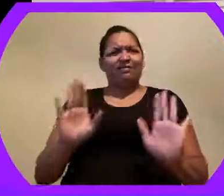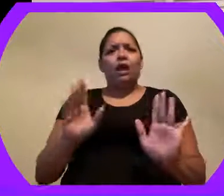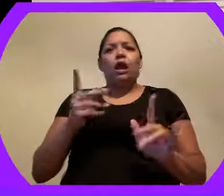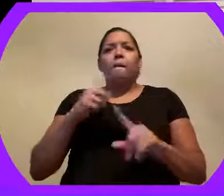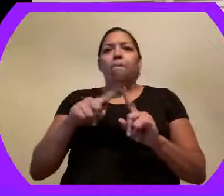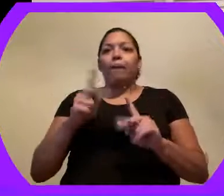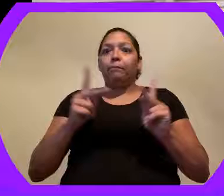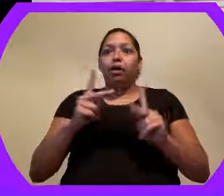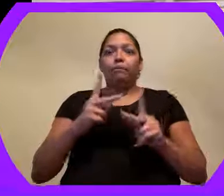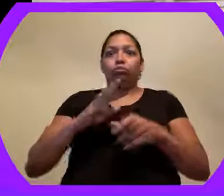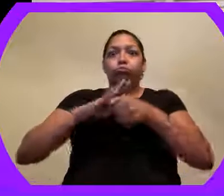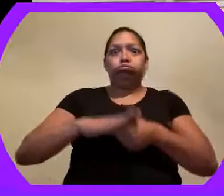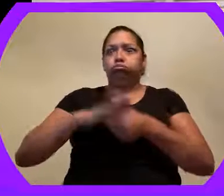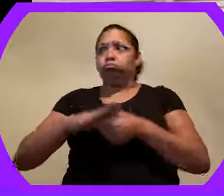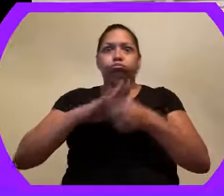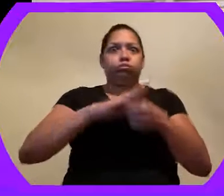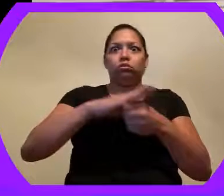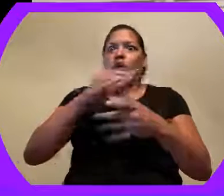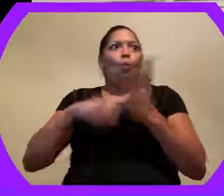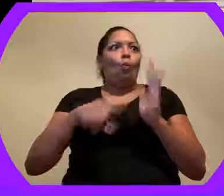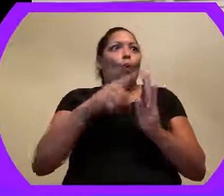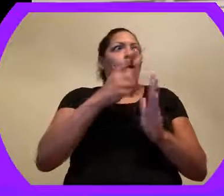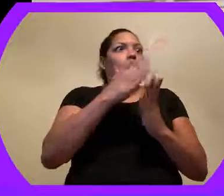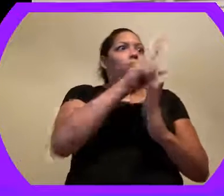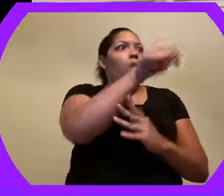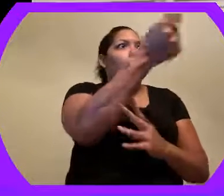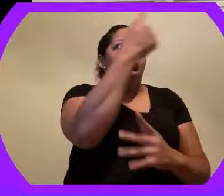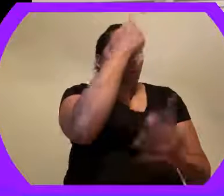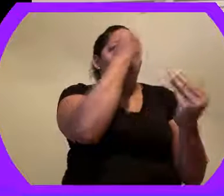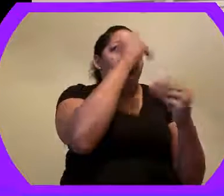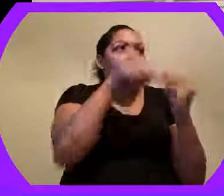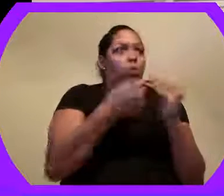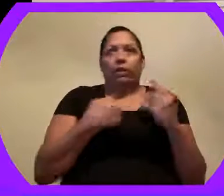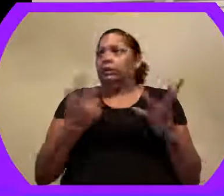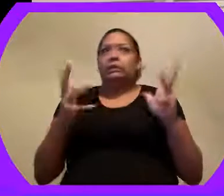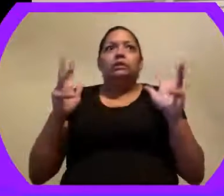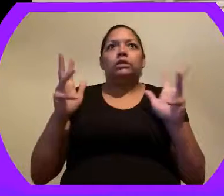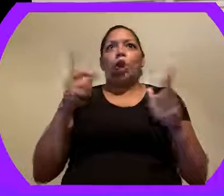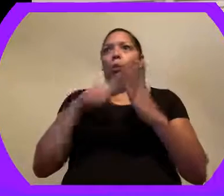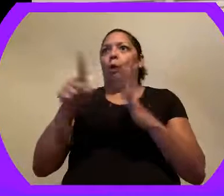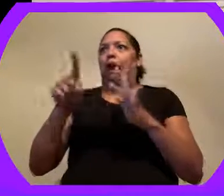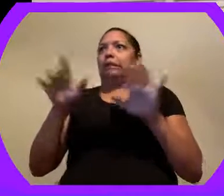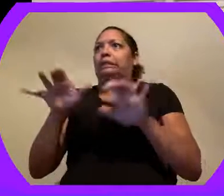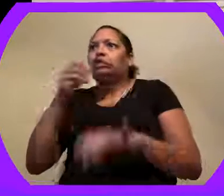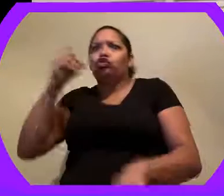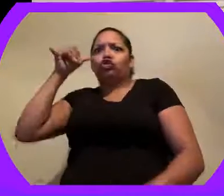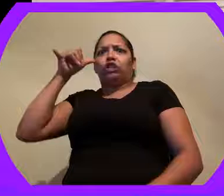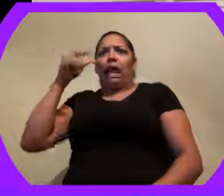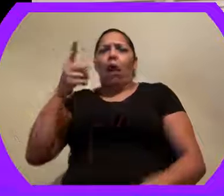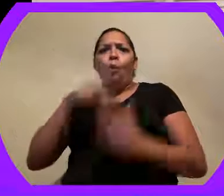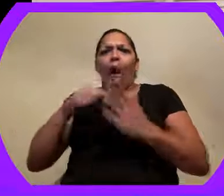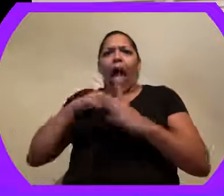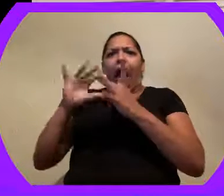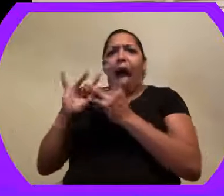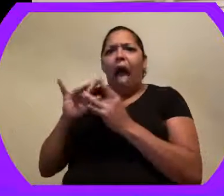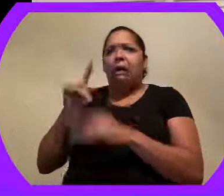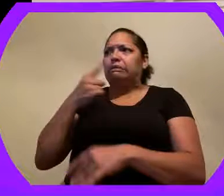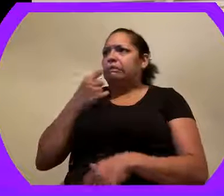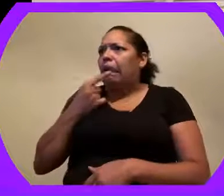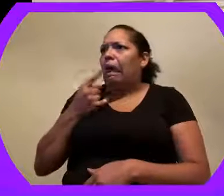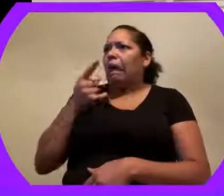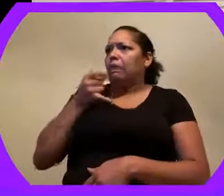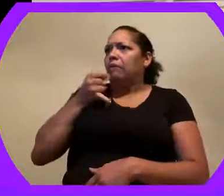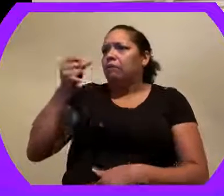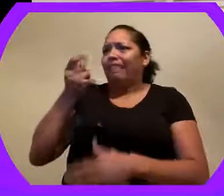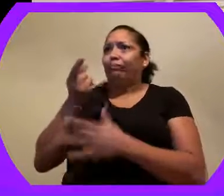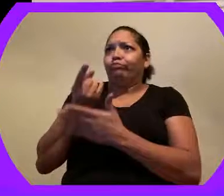not worried about the future. You're not worried about the past. Typically, a lot of the time when people are stressed, they're worried about what someone somewhere else thinks. They're worried about something they did yesterday or